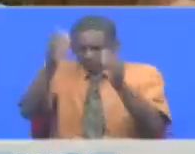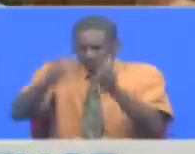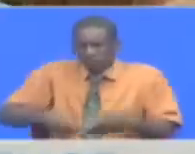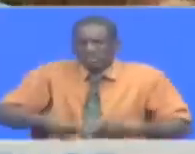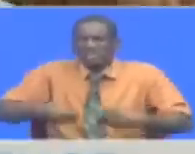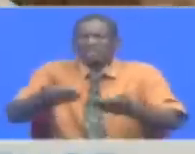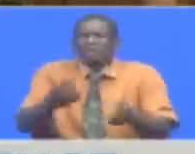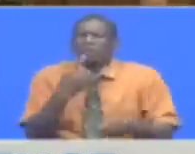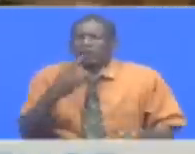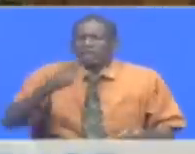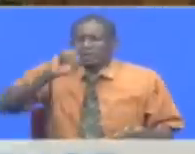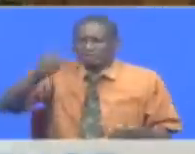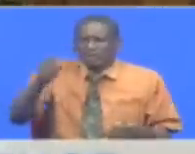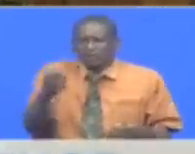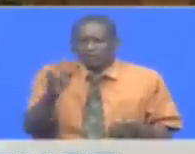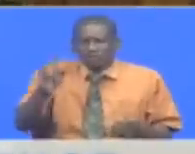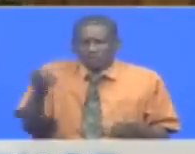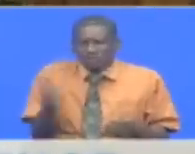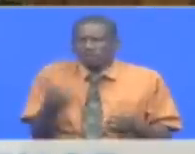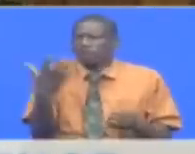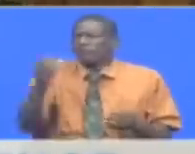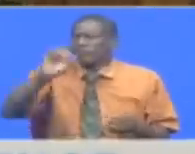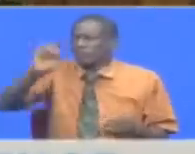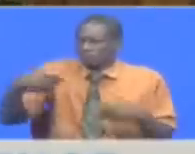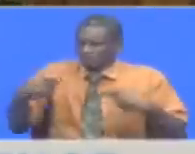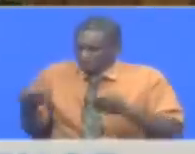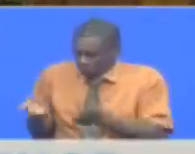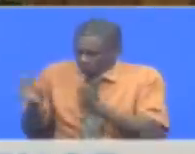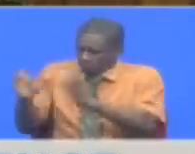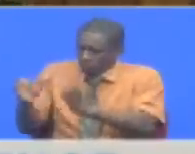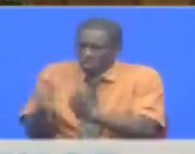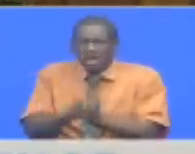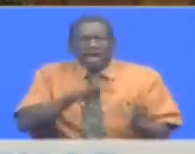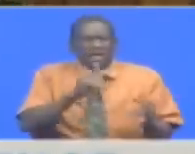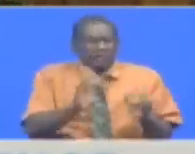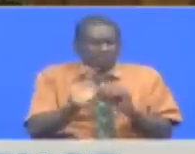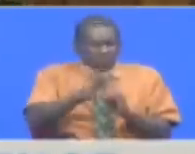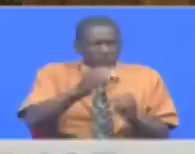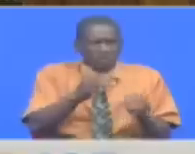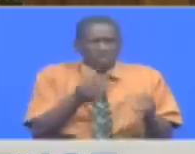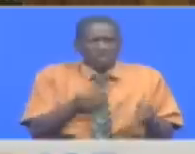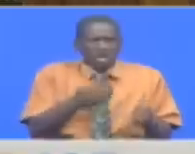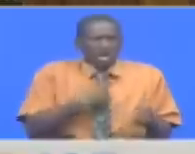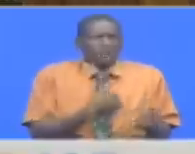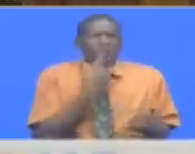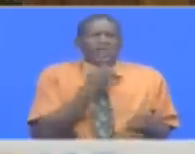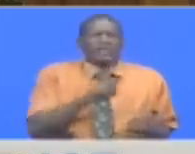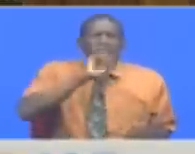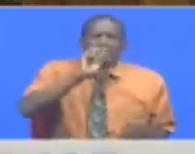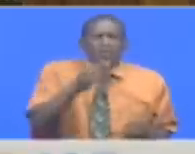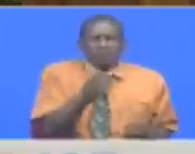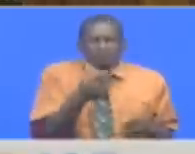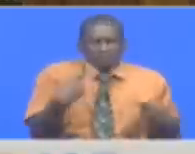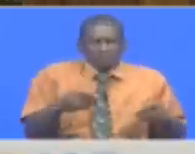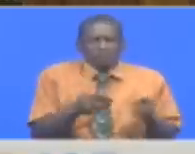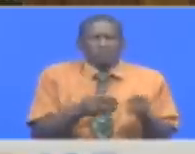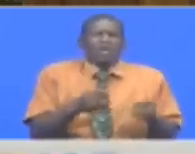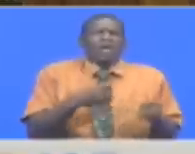shillings to 50,000 people. Another is distributing 100 million shillings to 1 million